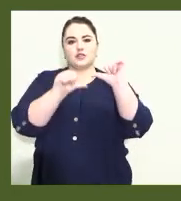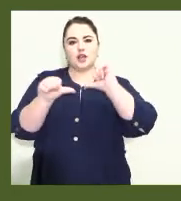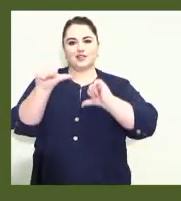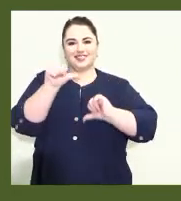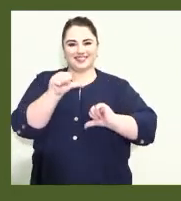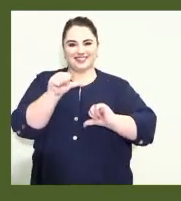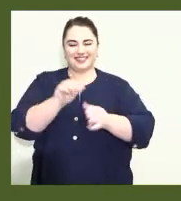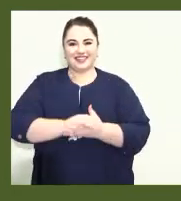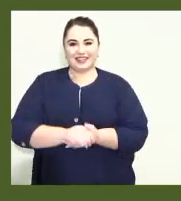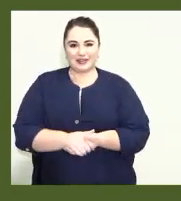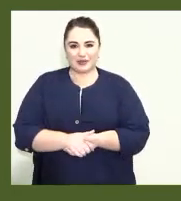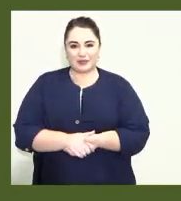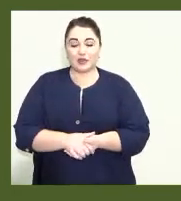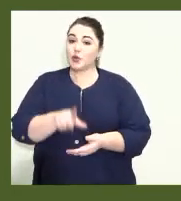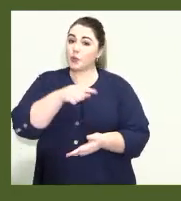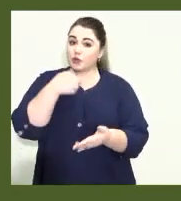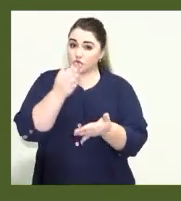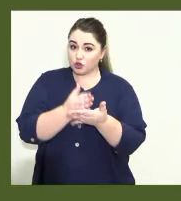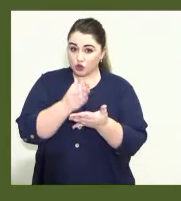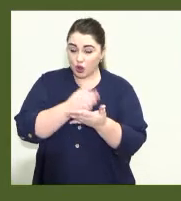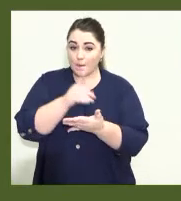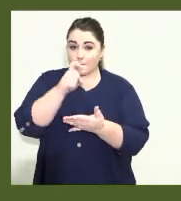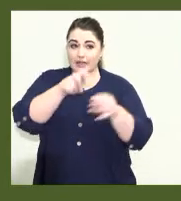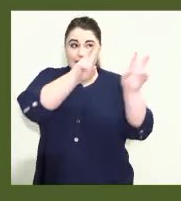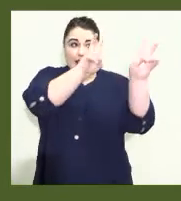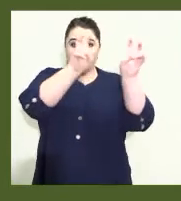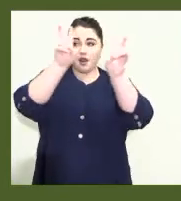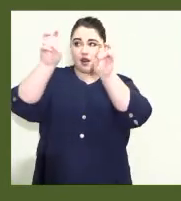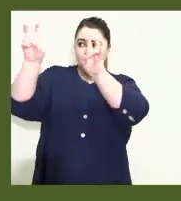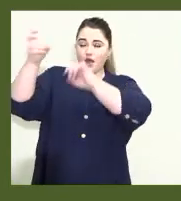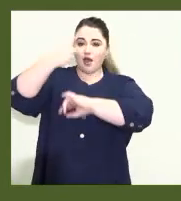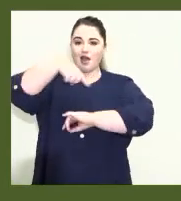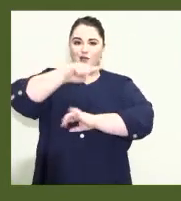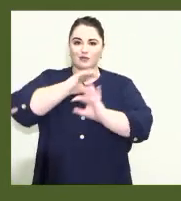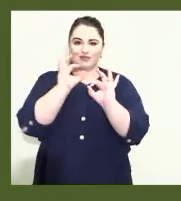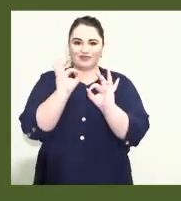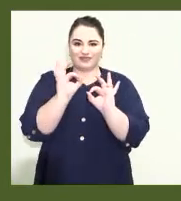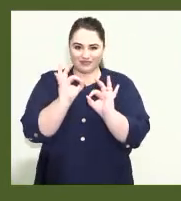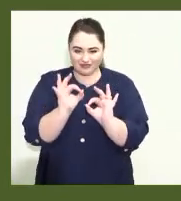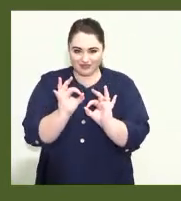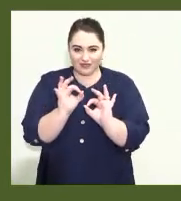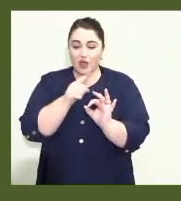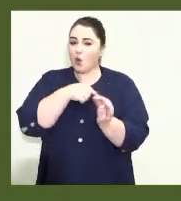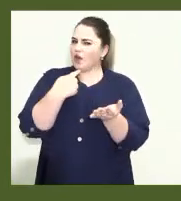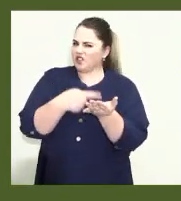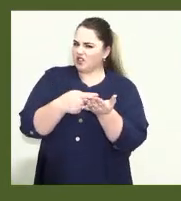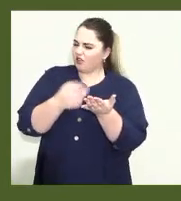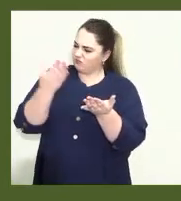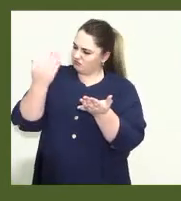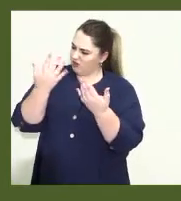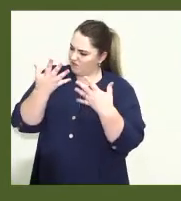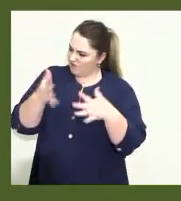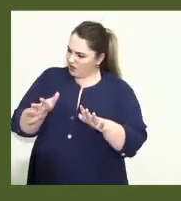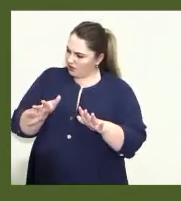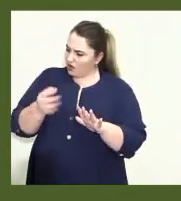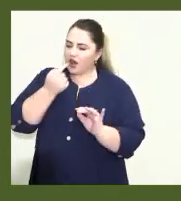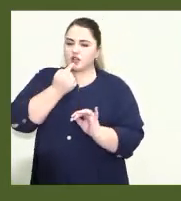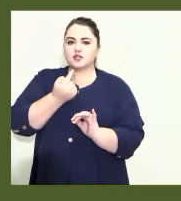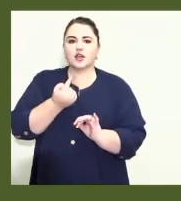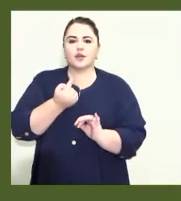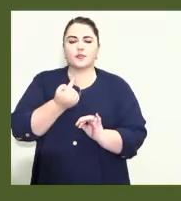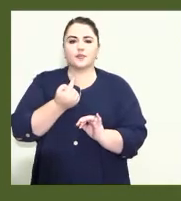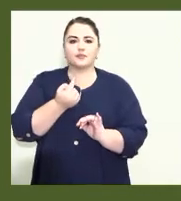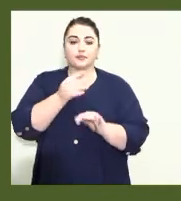sciences. So we need to be sure that our headings are right. We spoke about headings before when we spoke